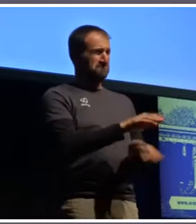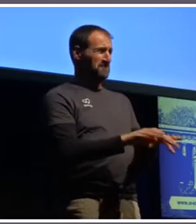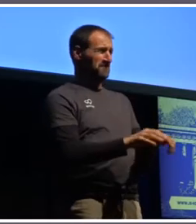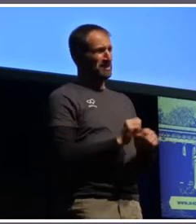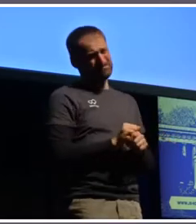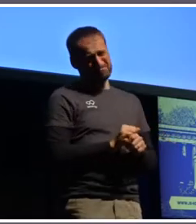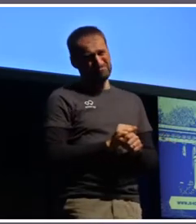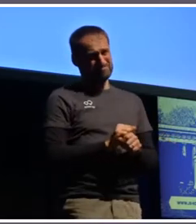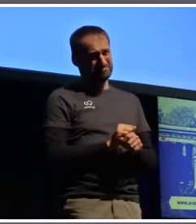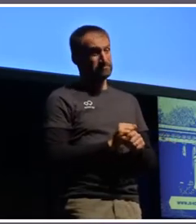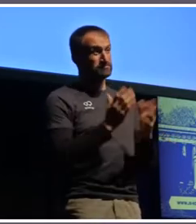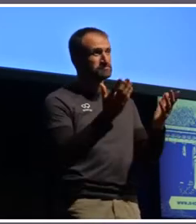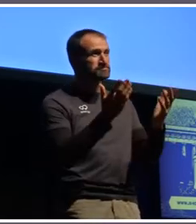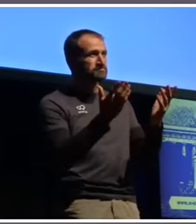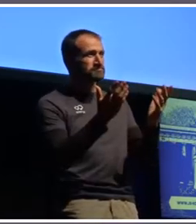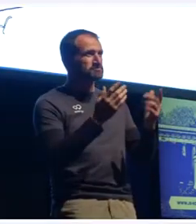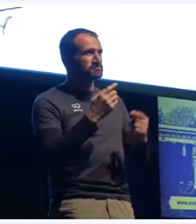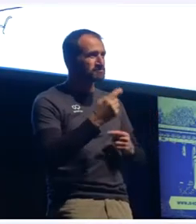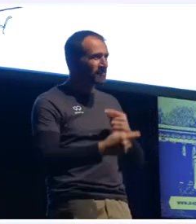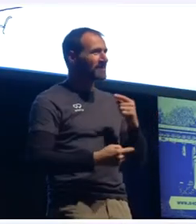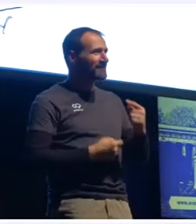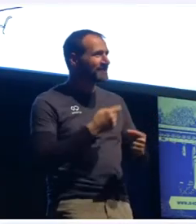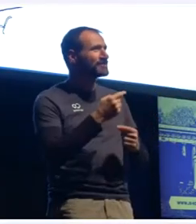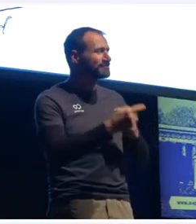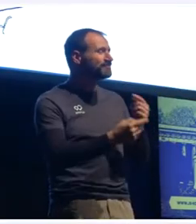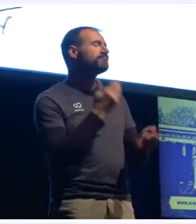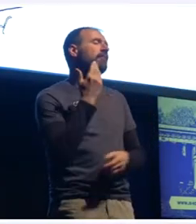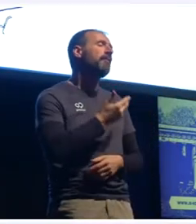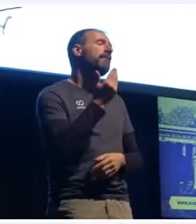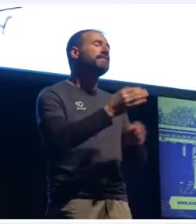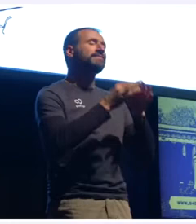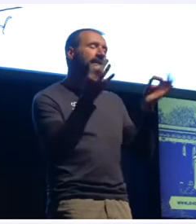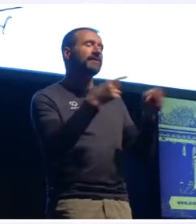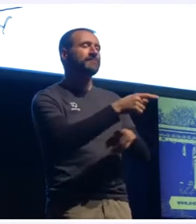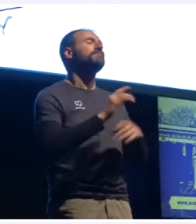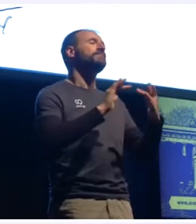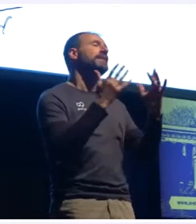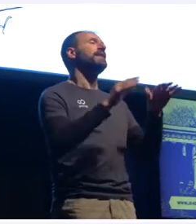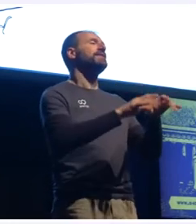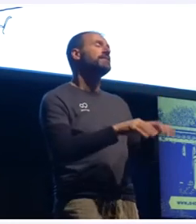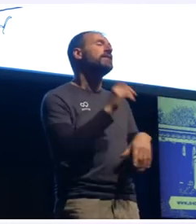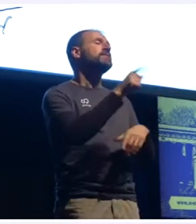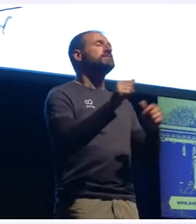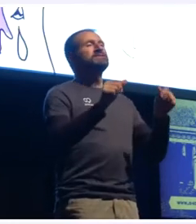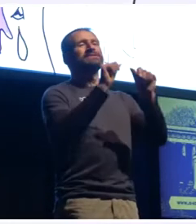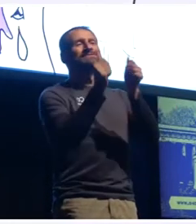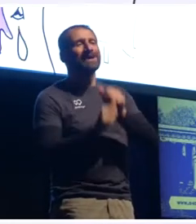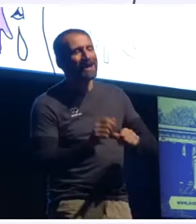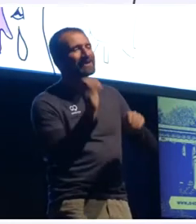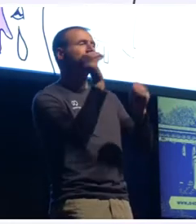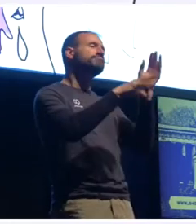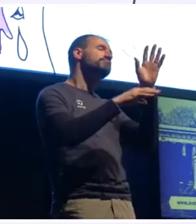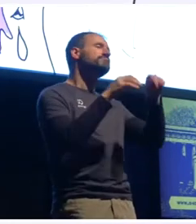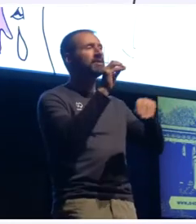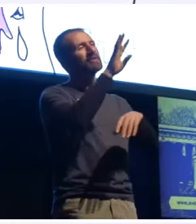So, development. And every day, the web developer created designs using tables